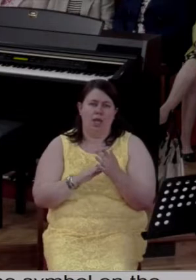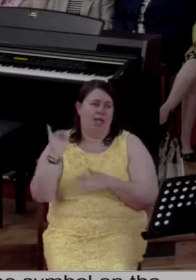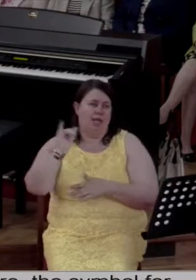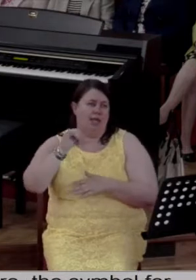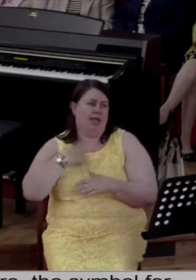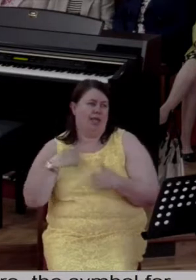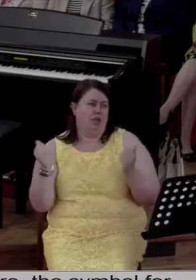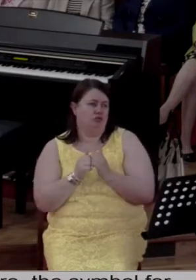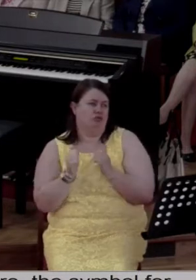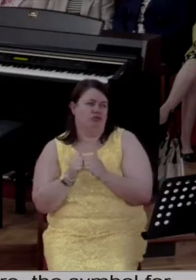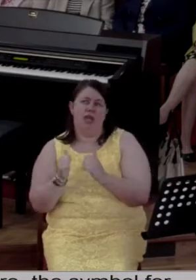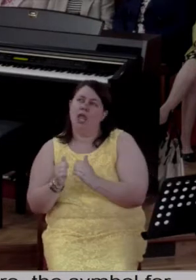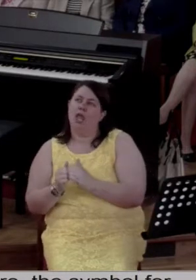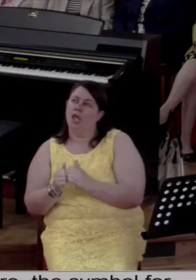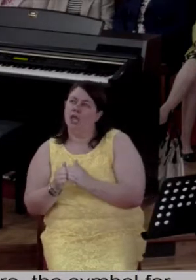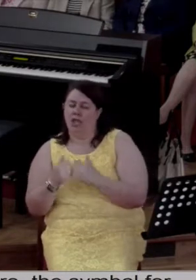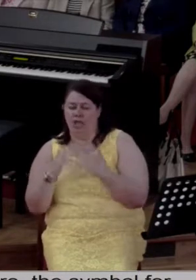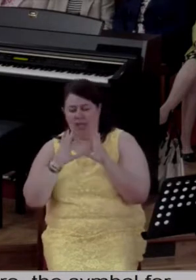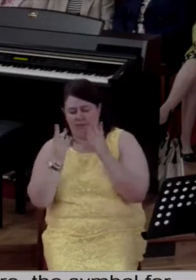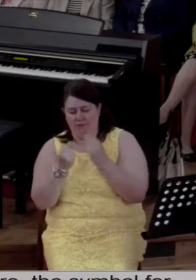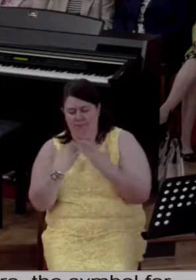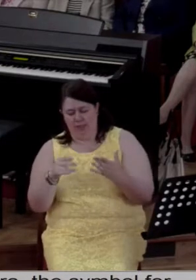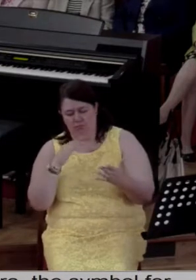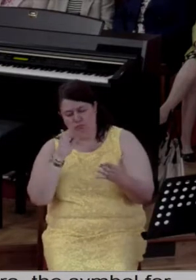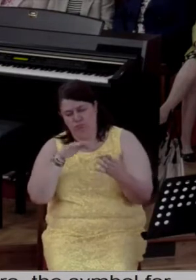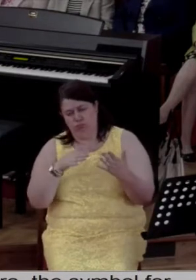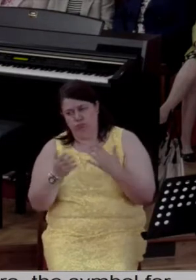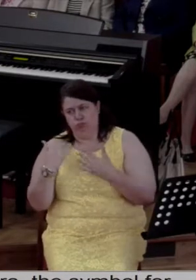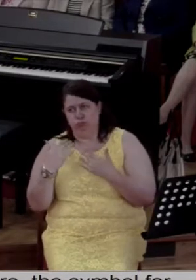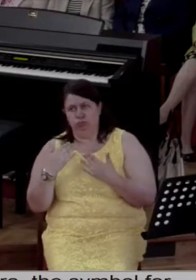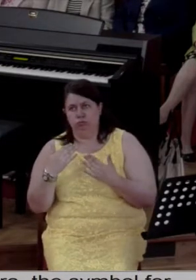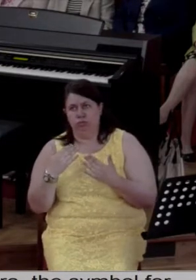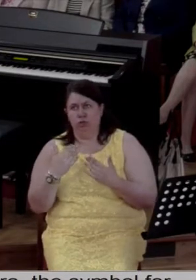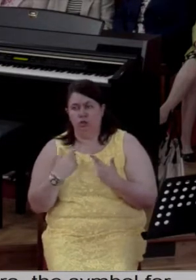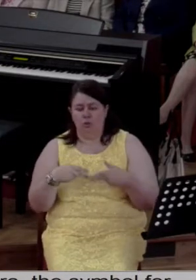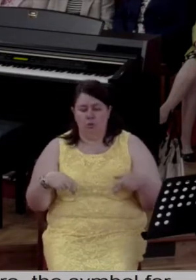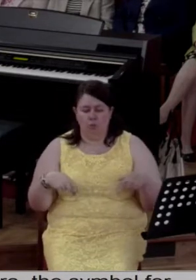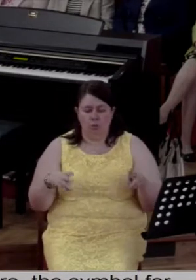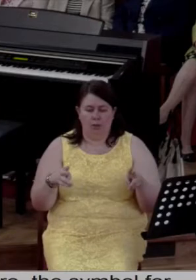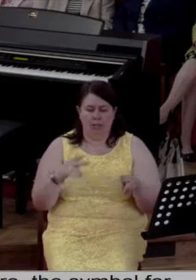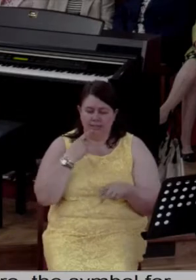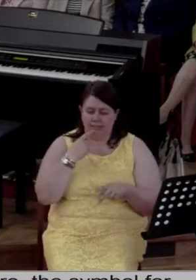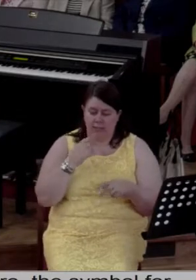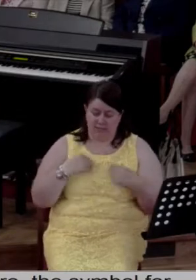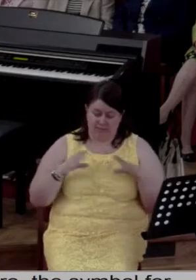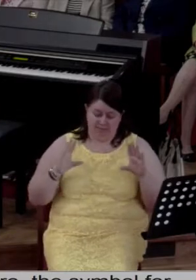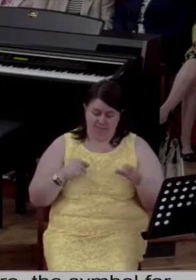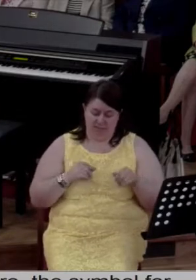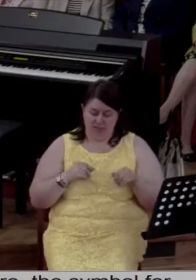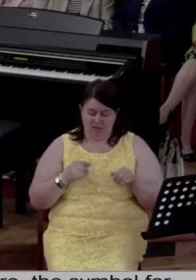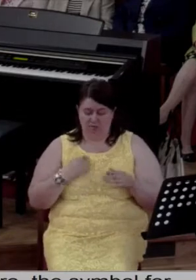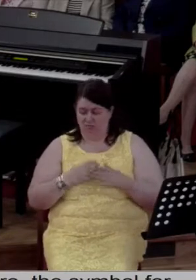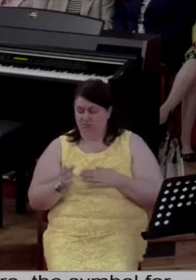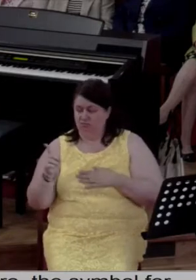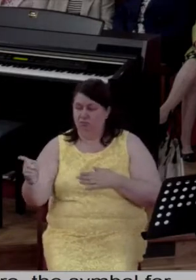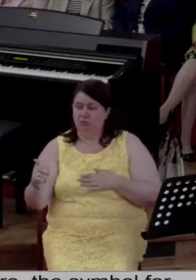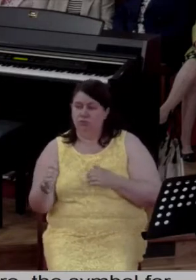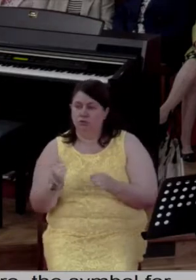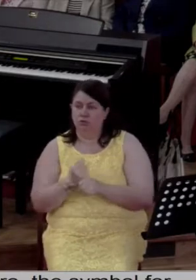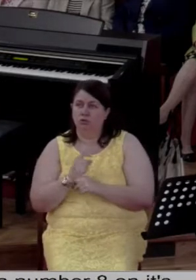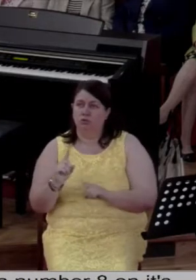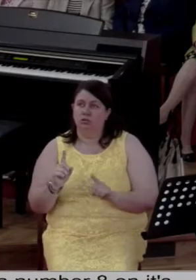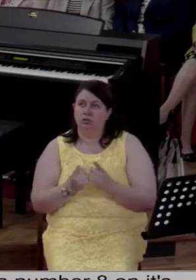with everything that's been said in the prayer. Or is it a way of saying, well, that's us, we'll finish praying now and we'll go on to do something else? Well,